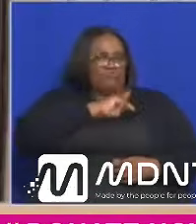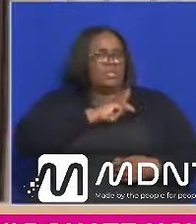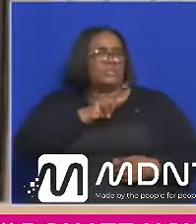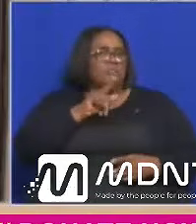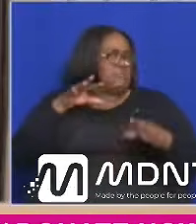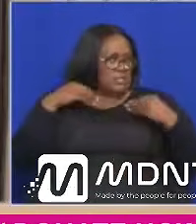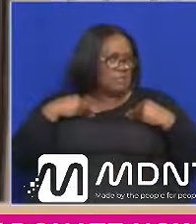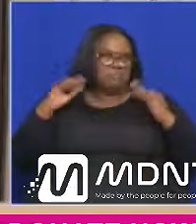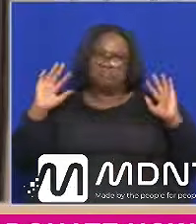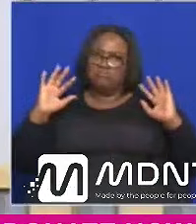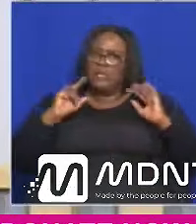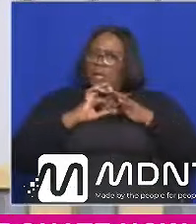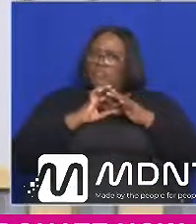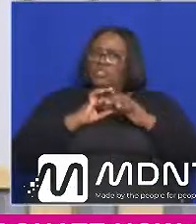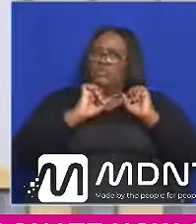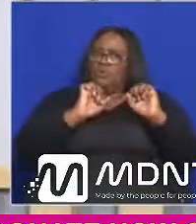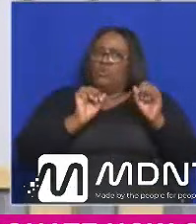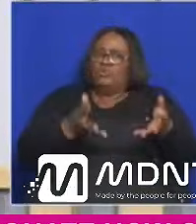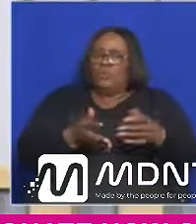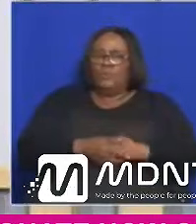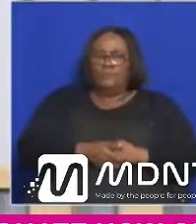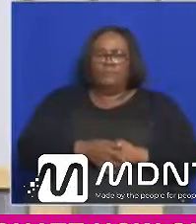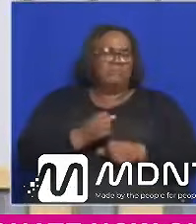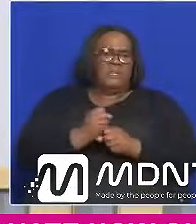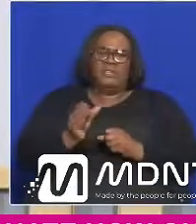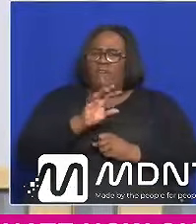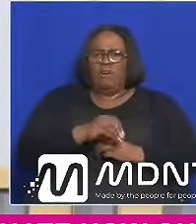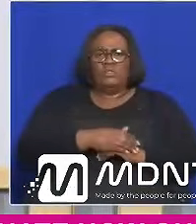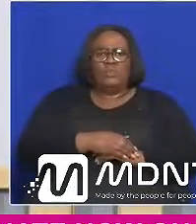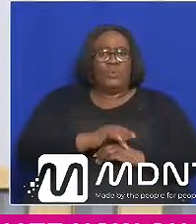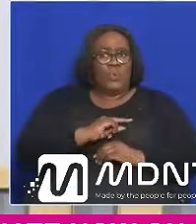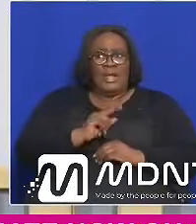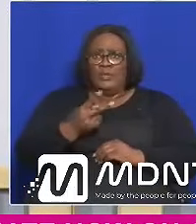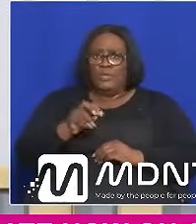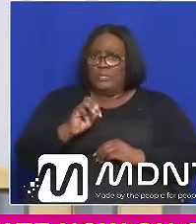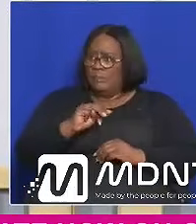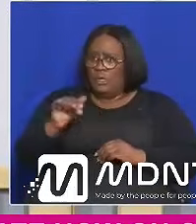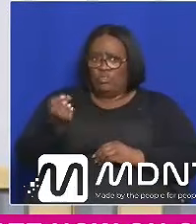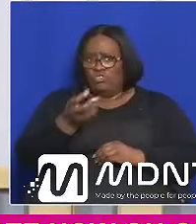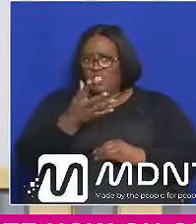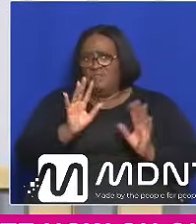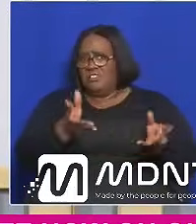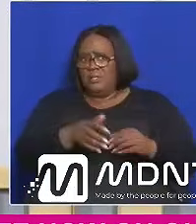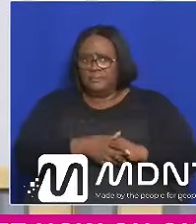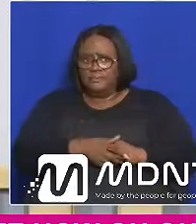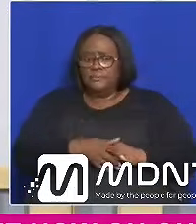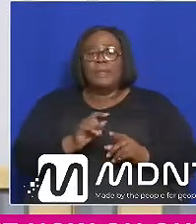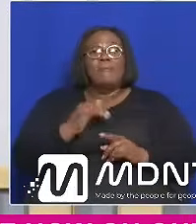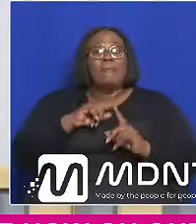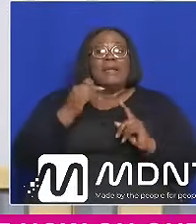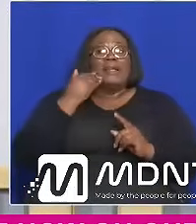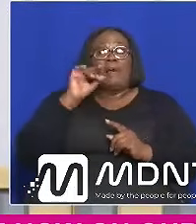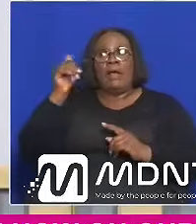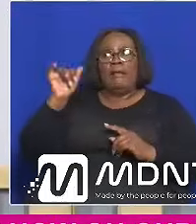relationship. So I would never have asked you how he could consider giving you 20 million. If it was somebody else, yes, I potentially might have asked, but